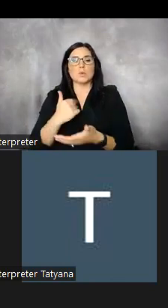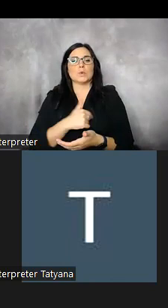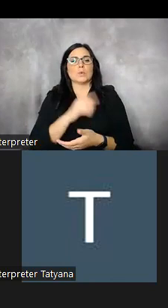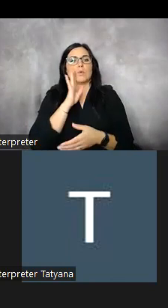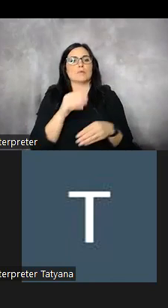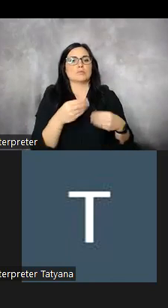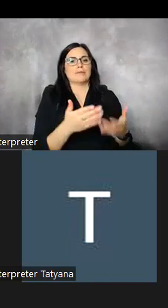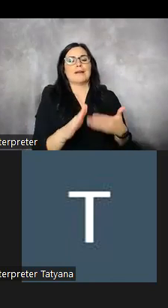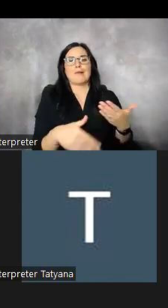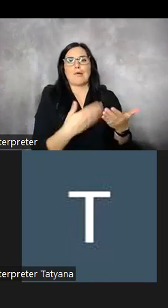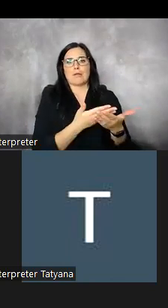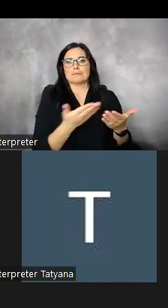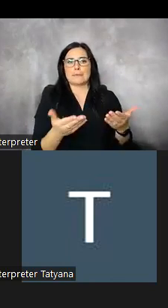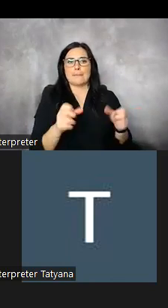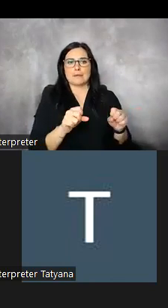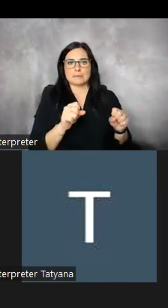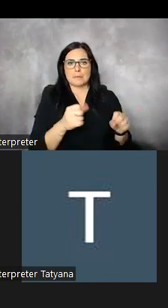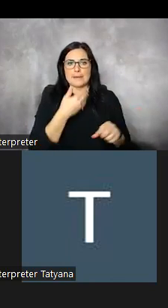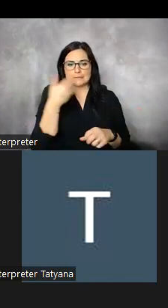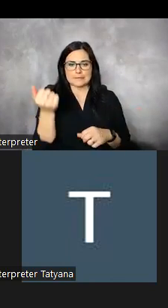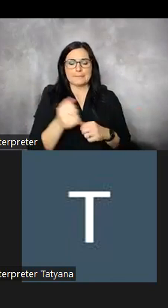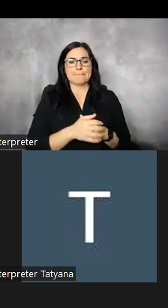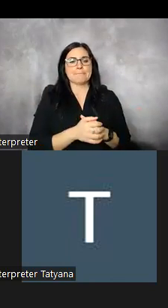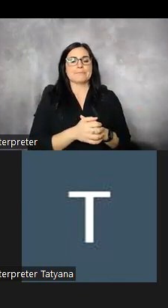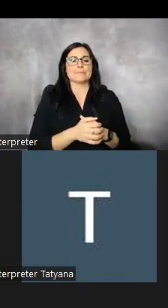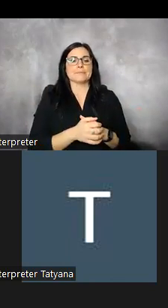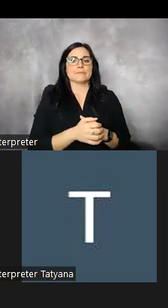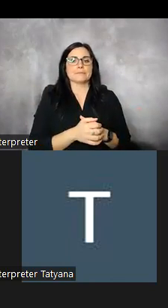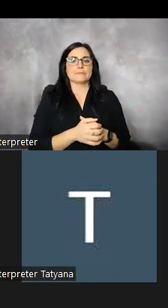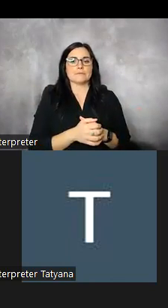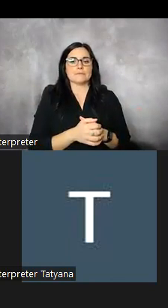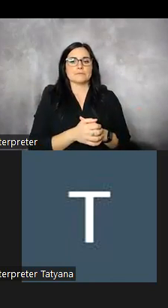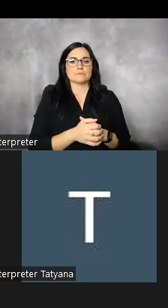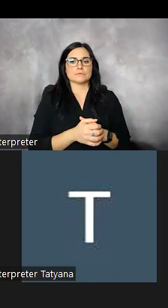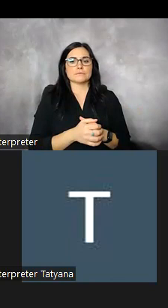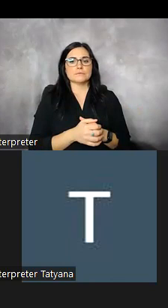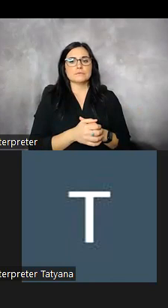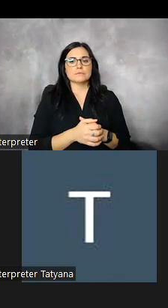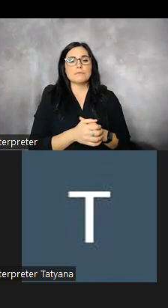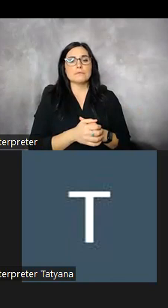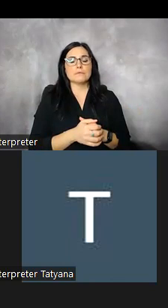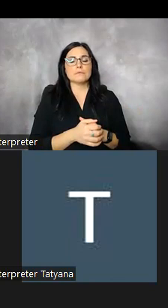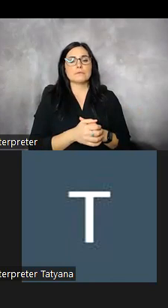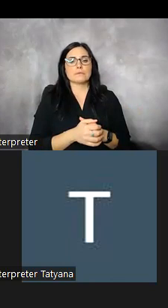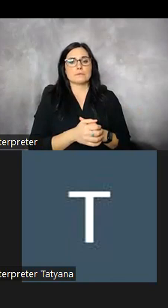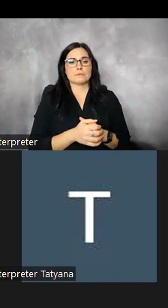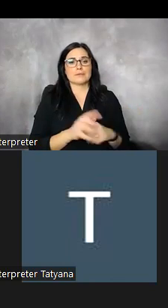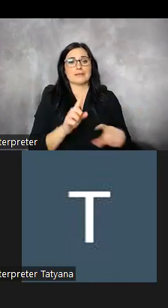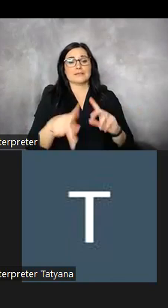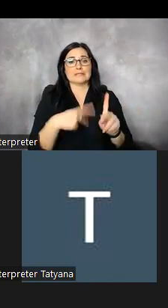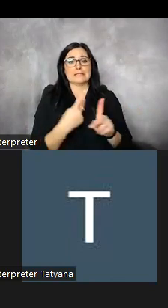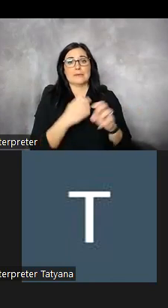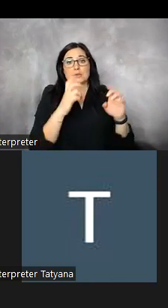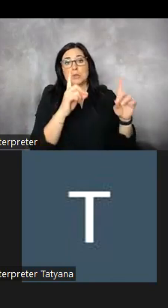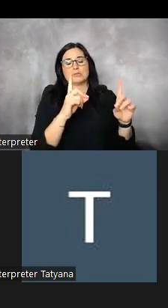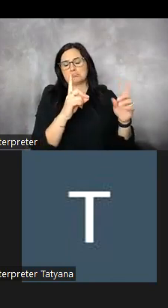for them as best as we can. I don't differentiate between the various different types of education. I think that